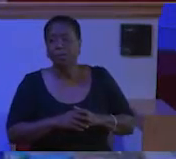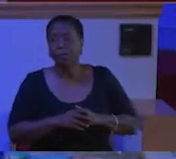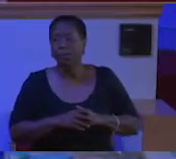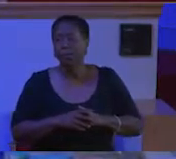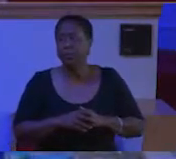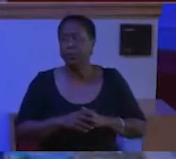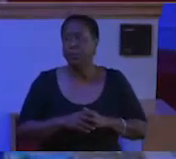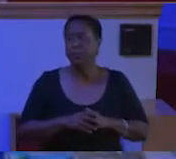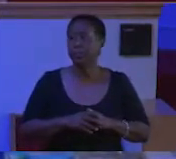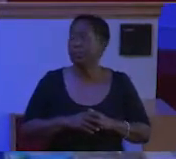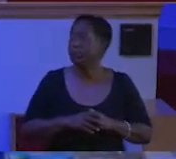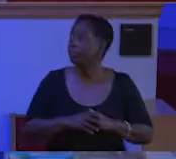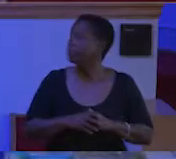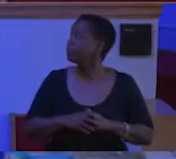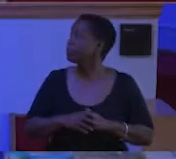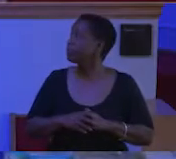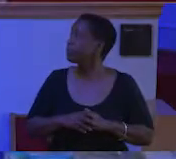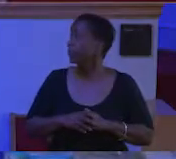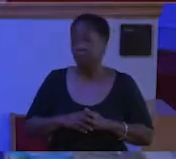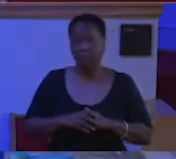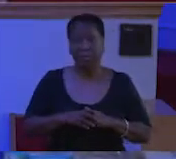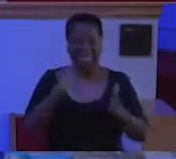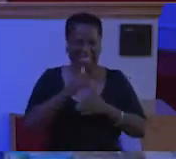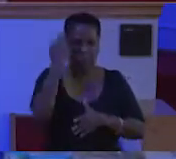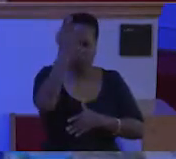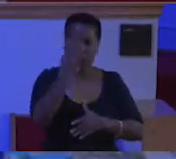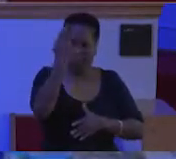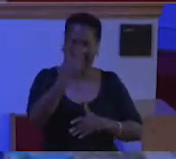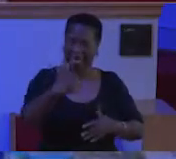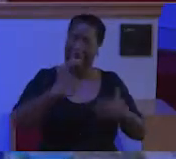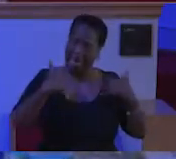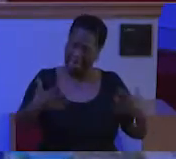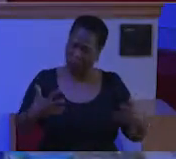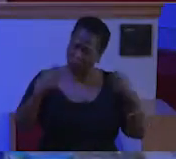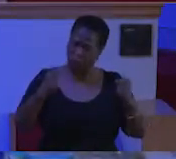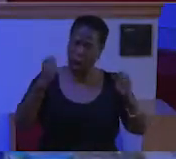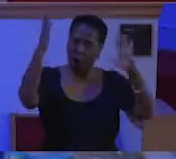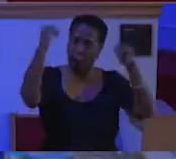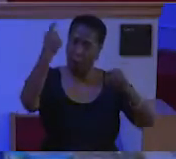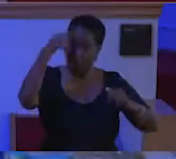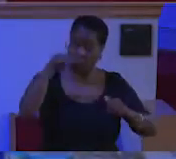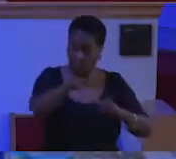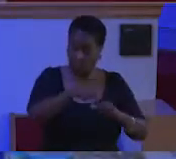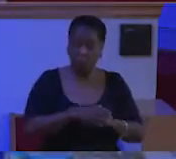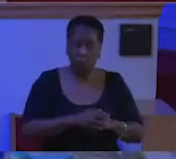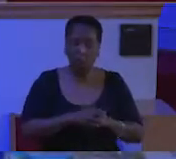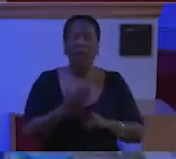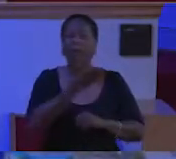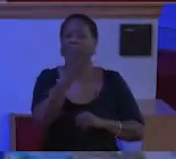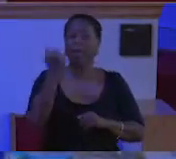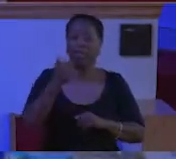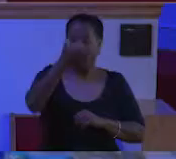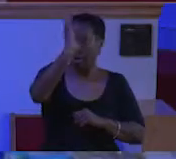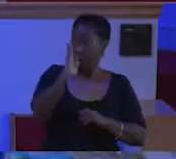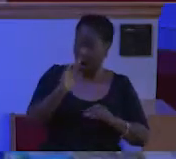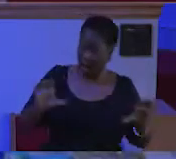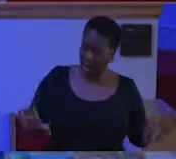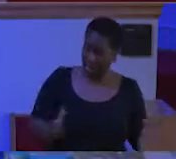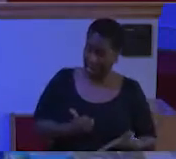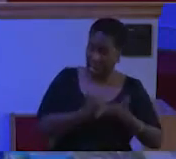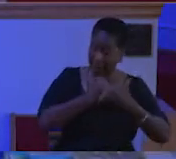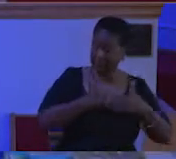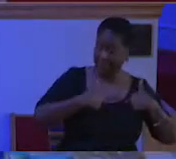The reason that I can have an unshakable hope for you is the God that did something for